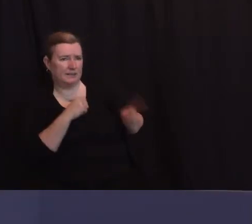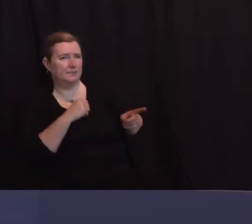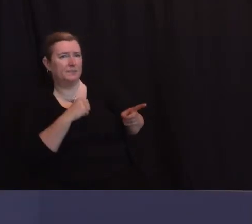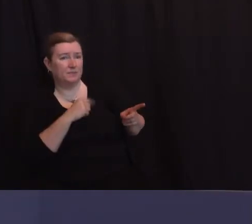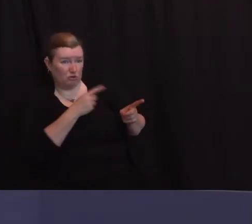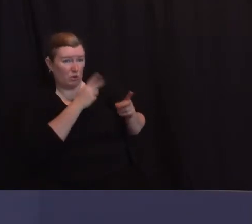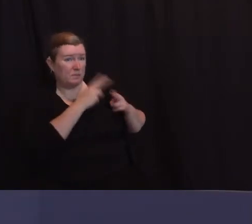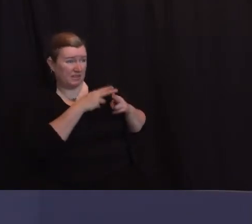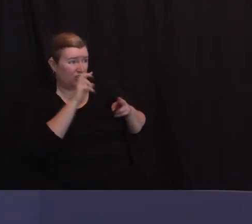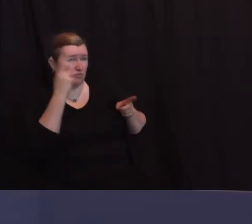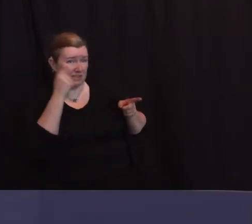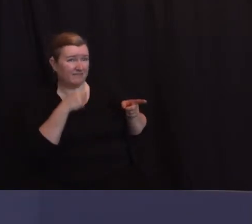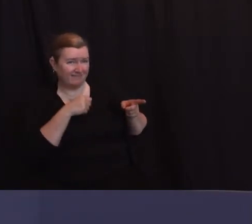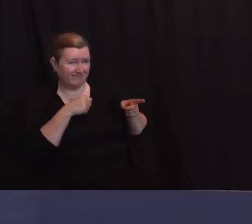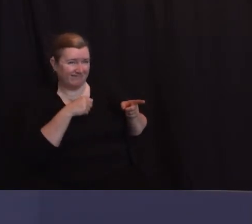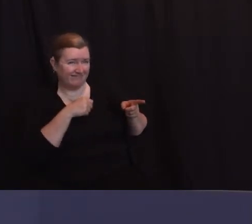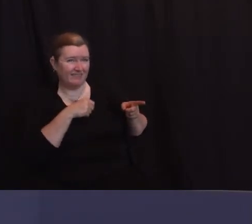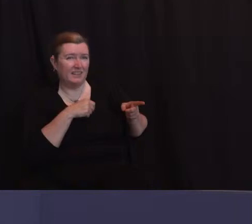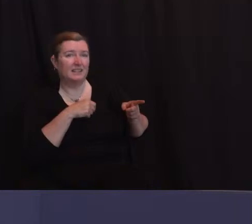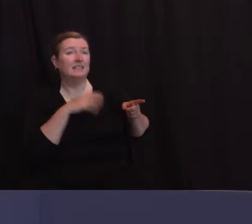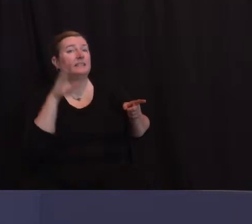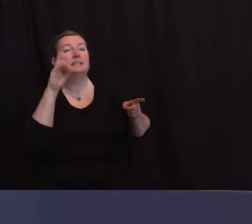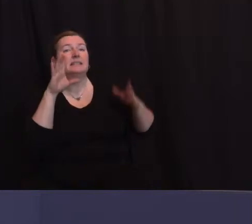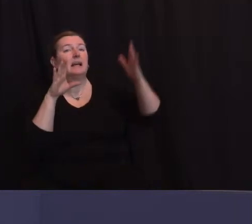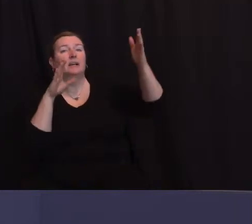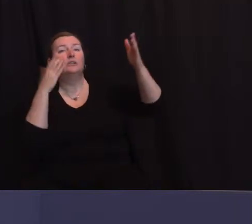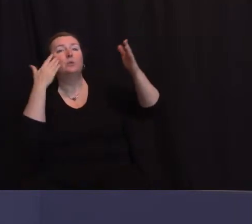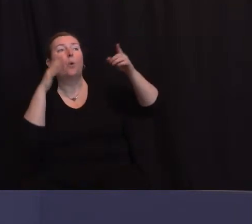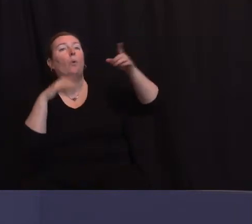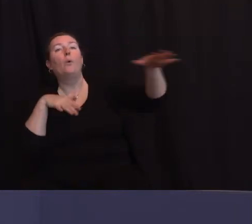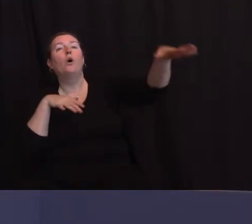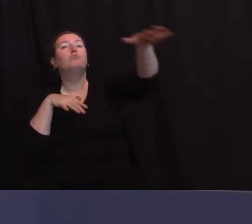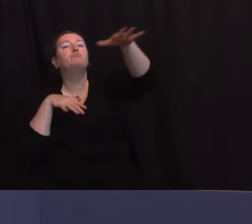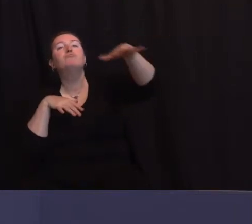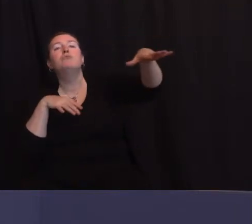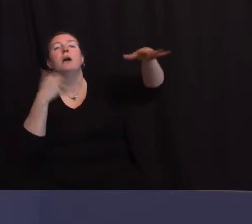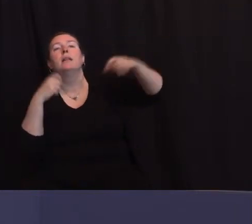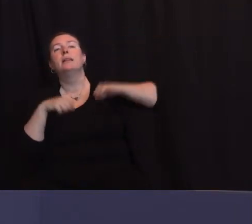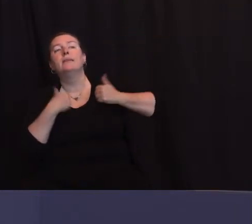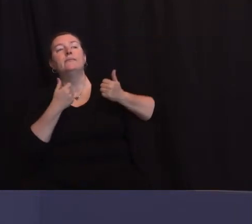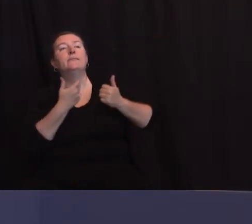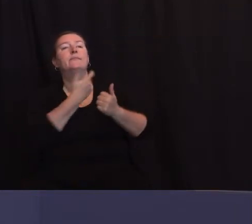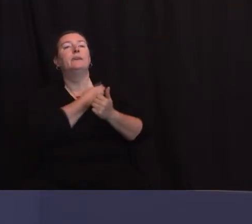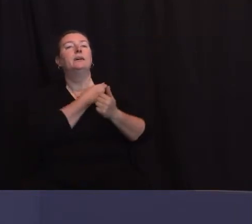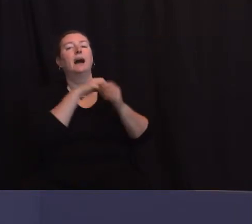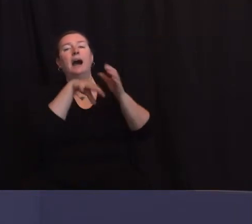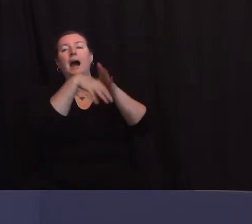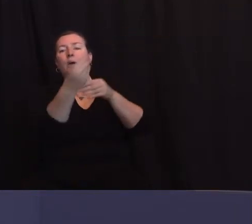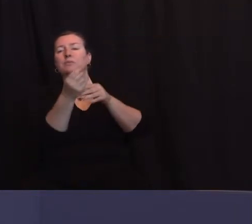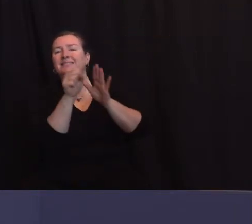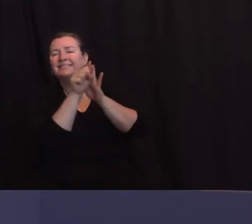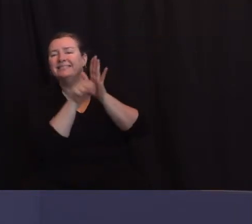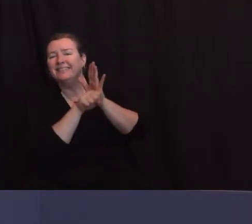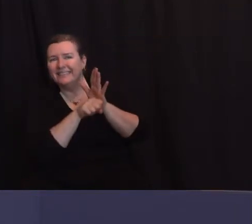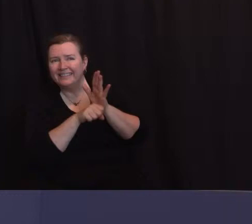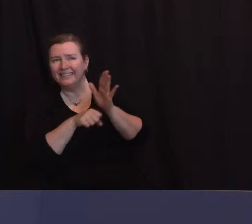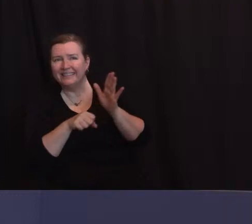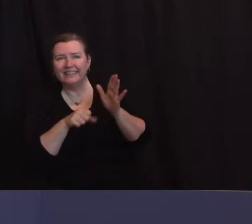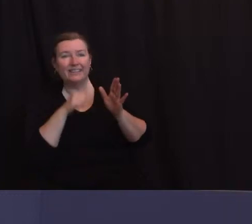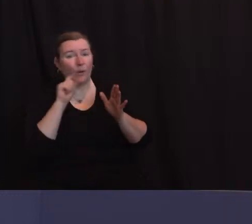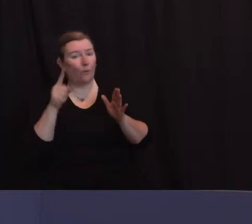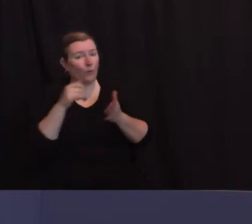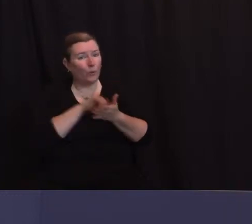just spoke of. They have better eyes on New Jersey residents that were vaccinated out of state. Not only New York